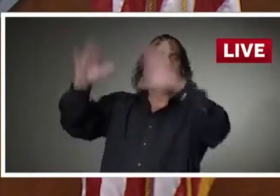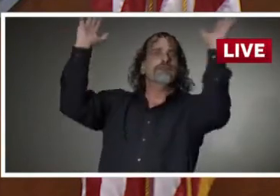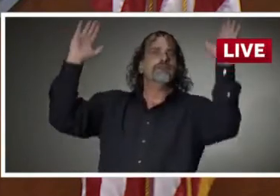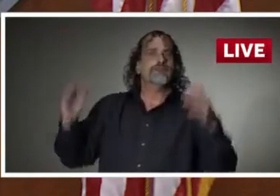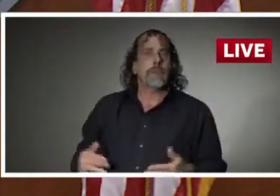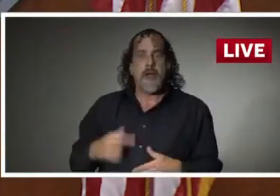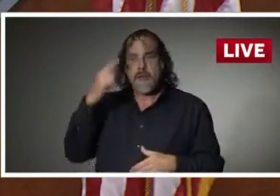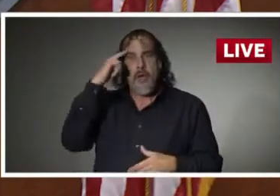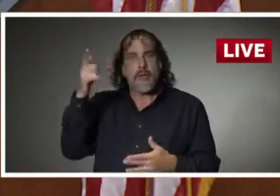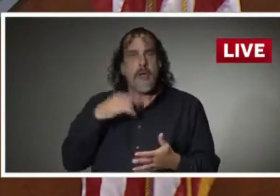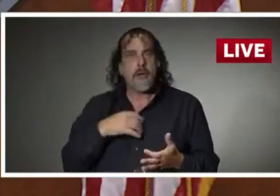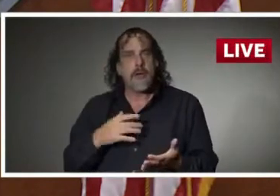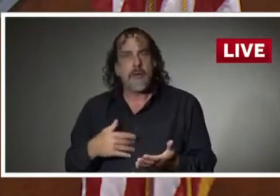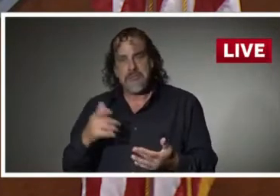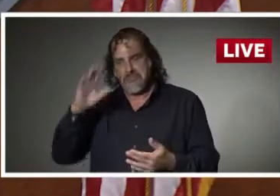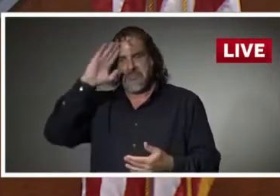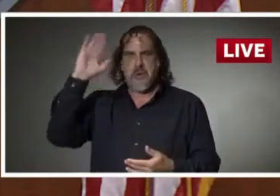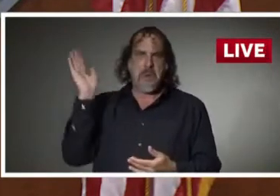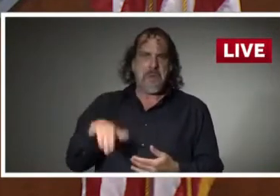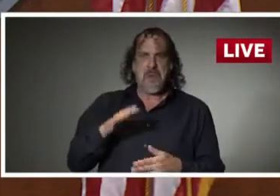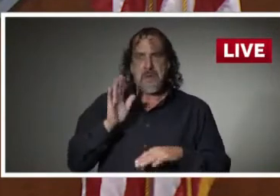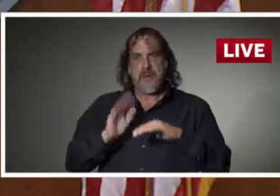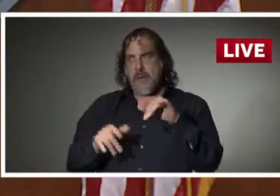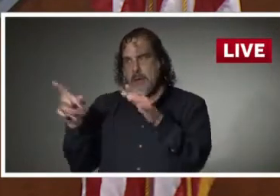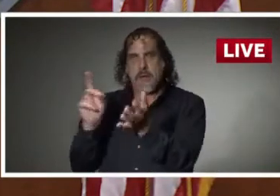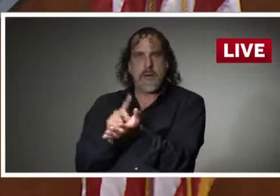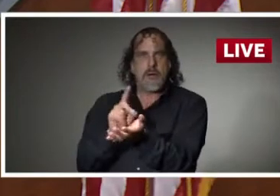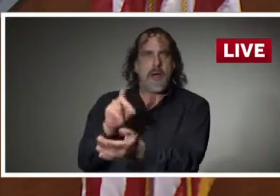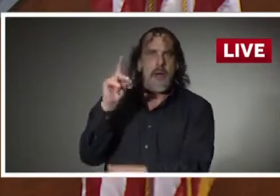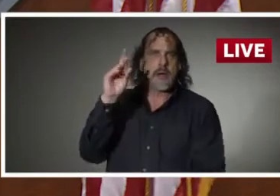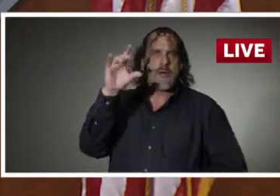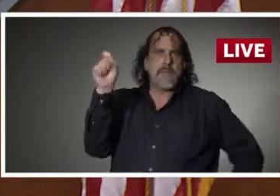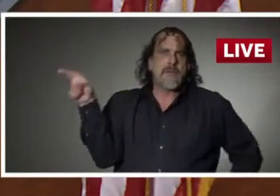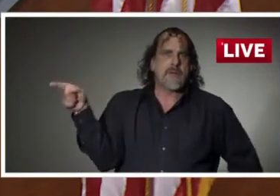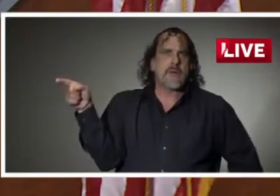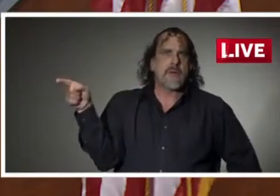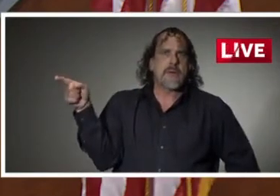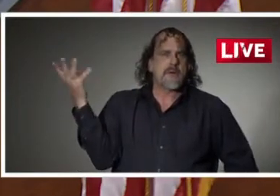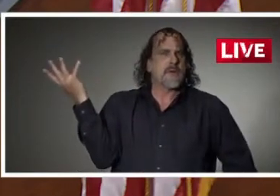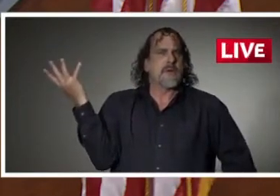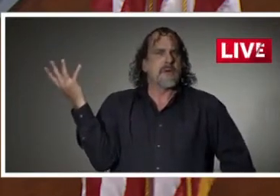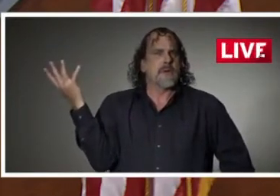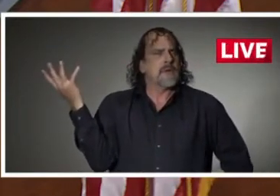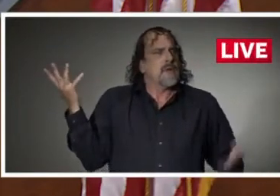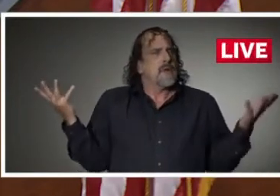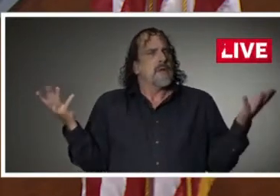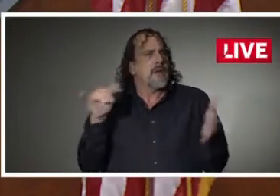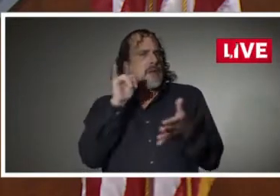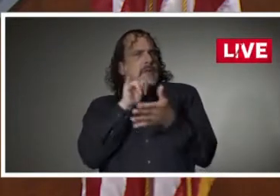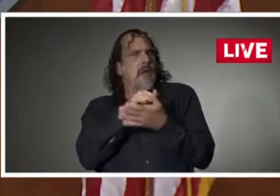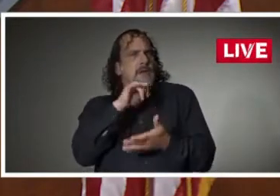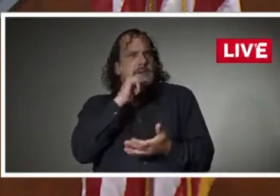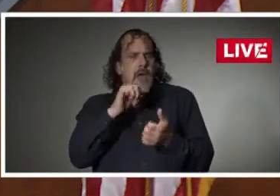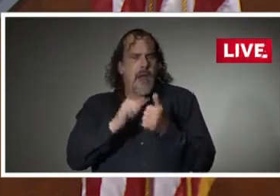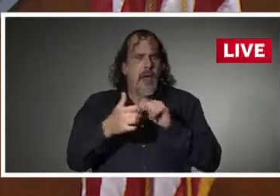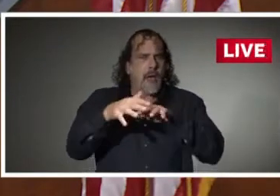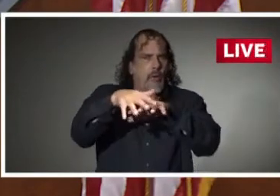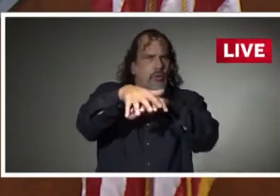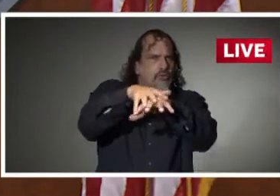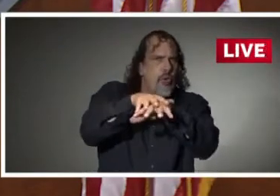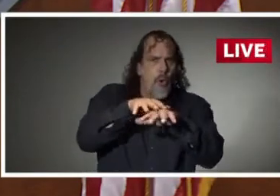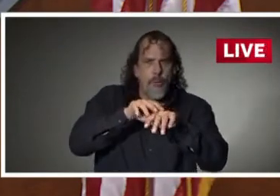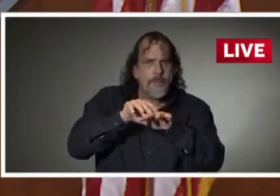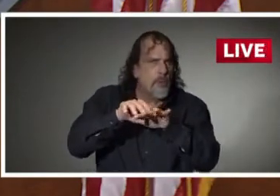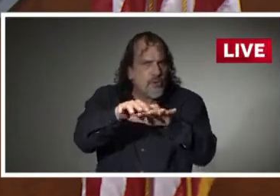they knew better than the public health officials. That is not the way to slow the spread of this